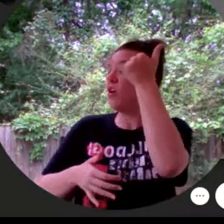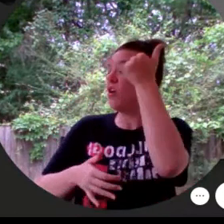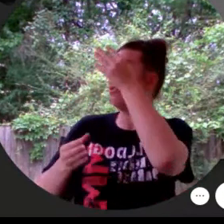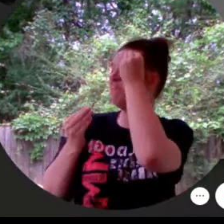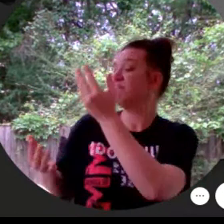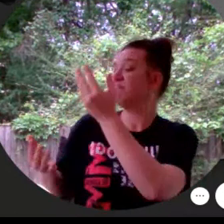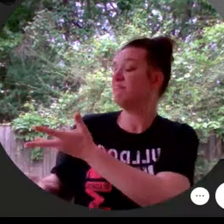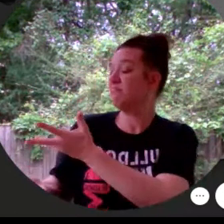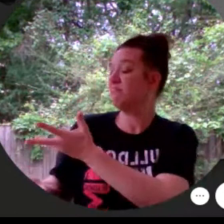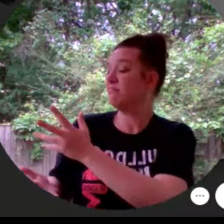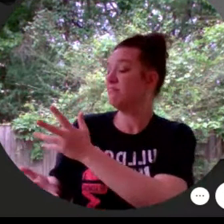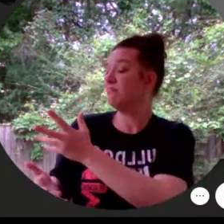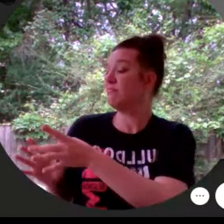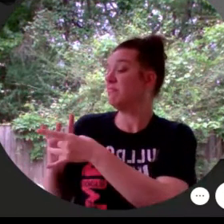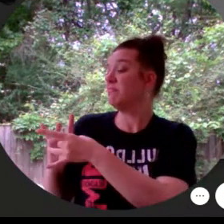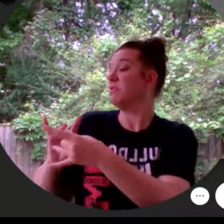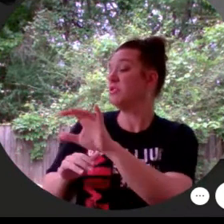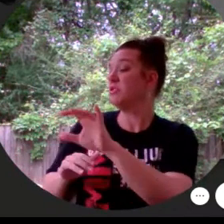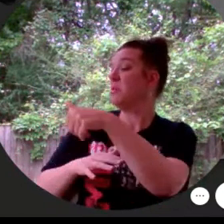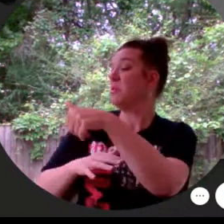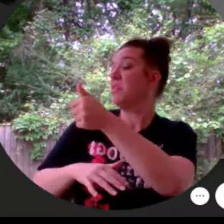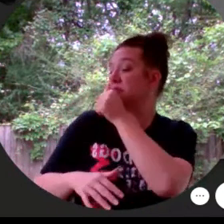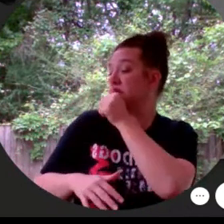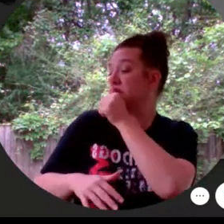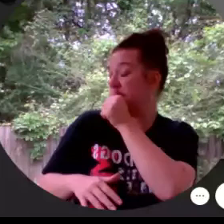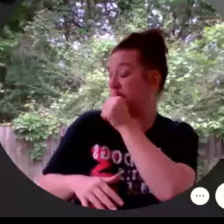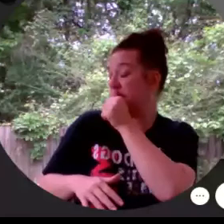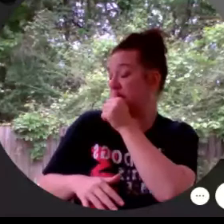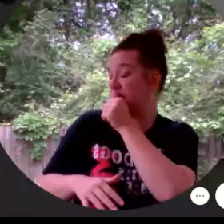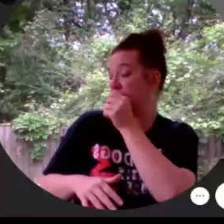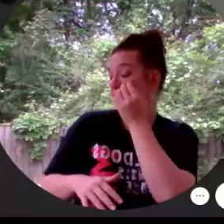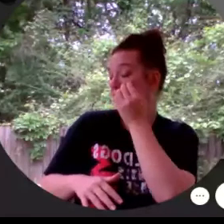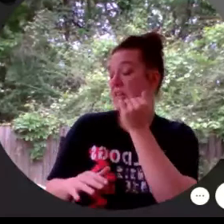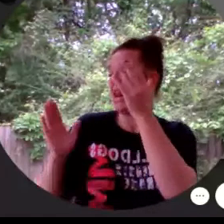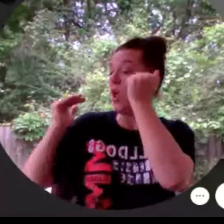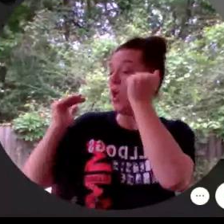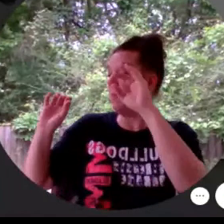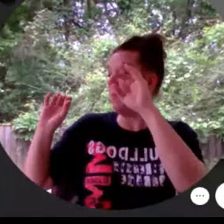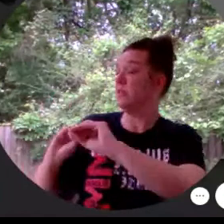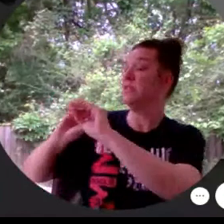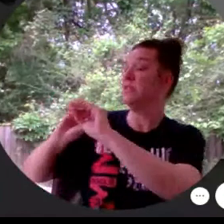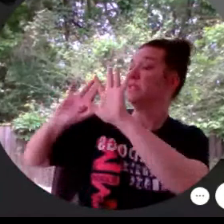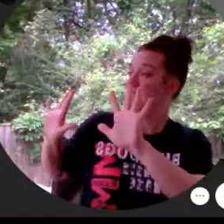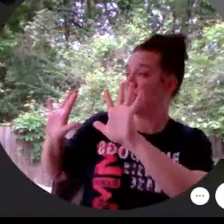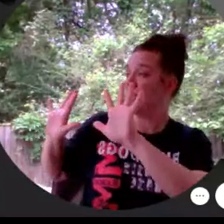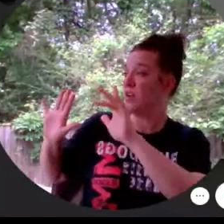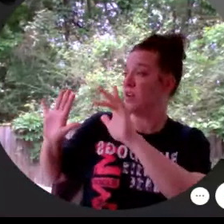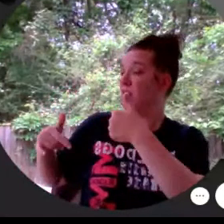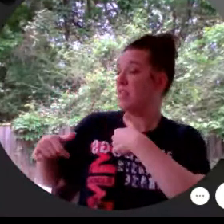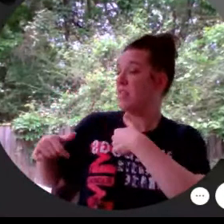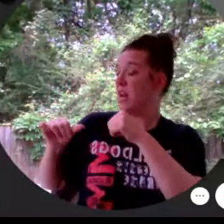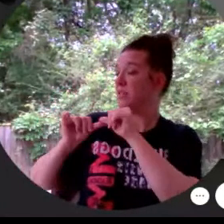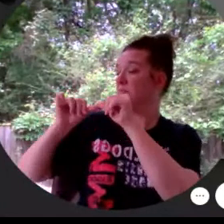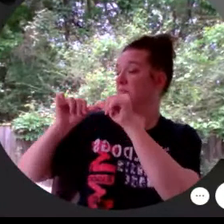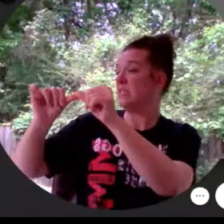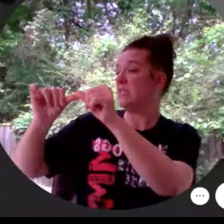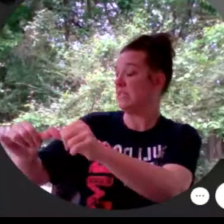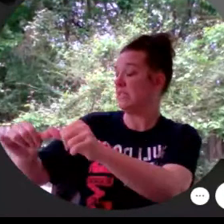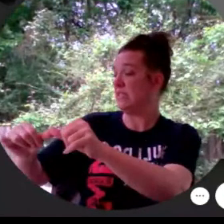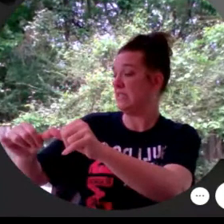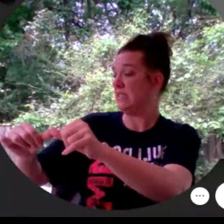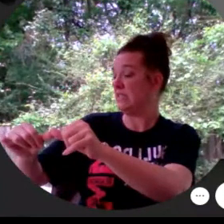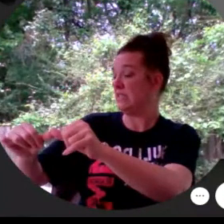other secret sources. And I hope it is clear that I maintain many